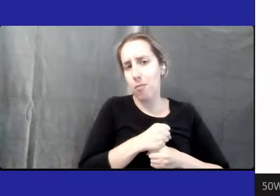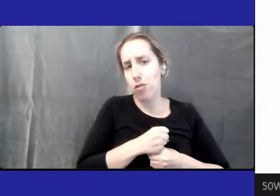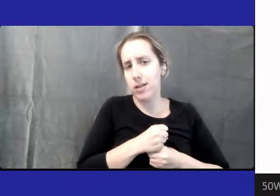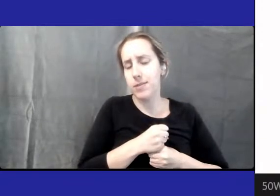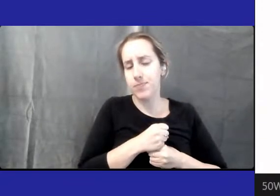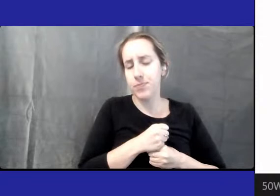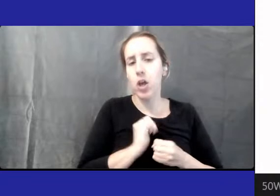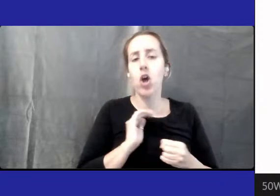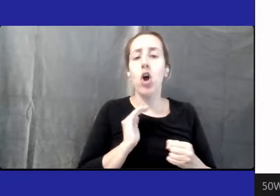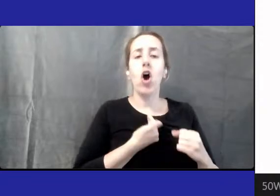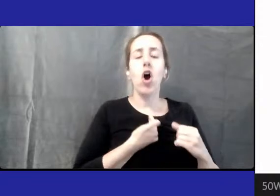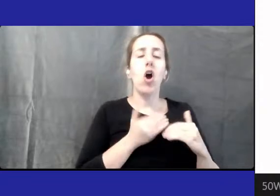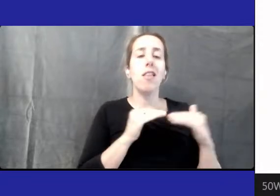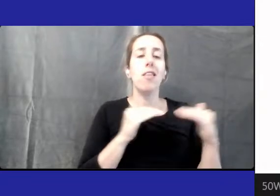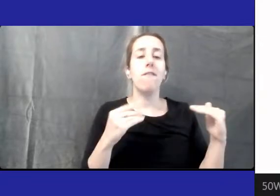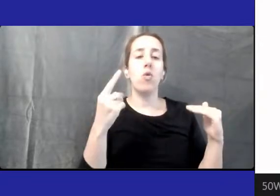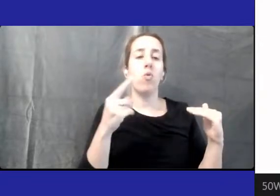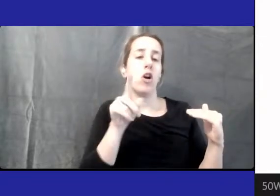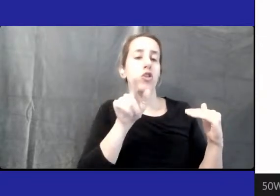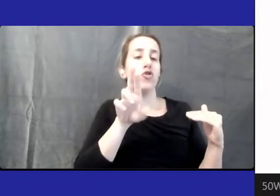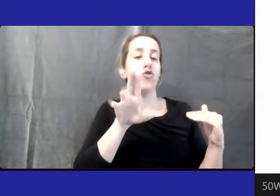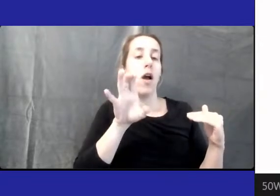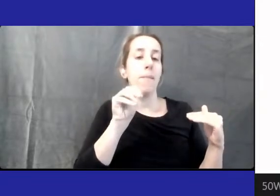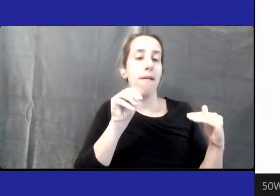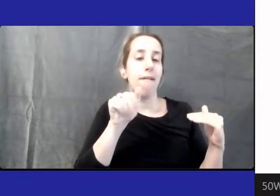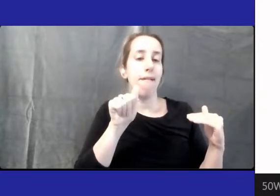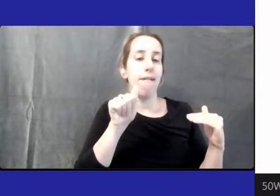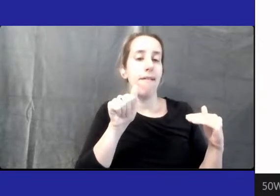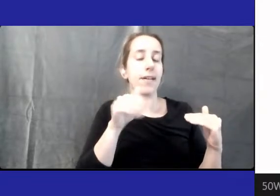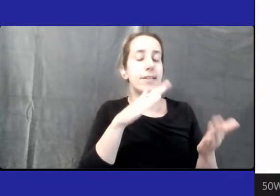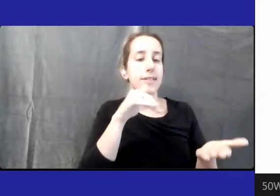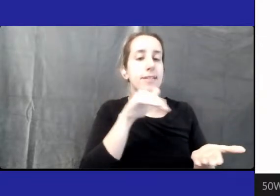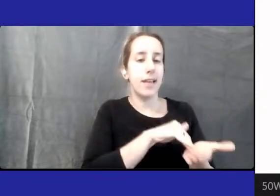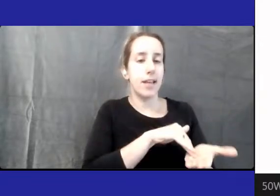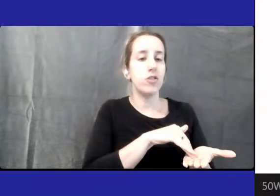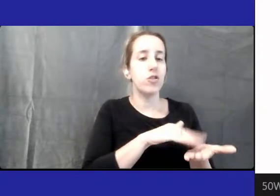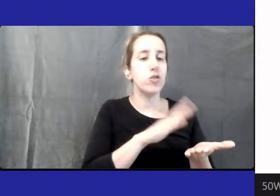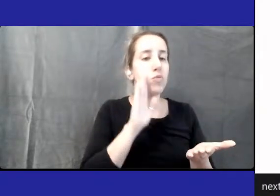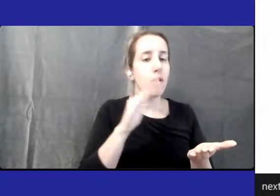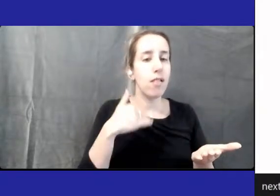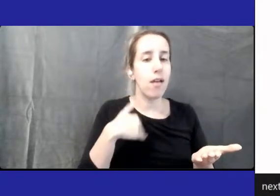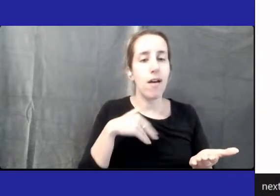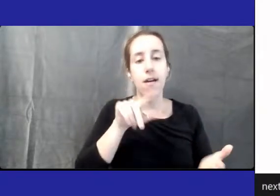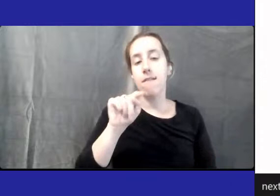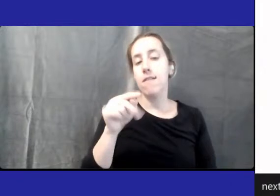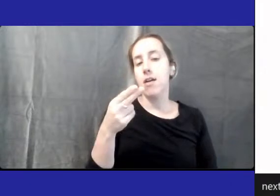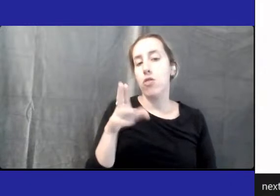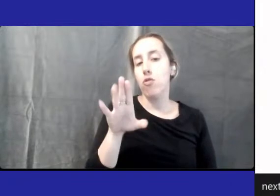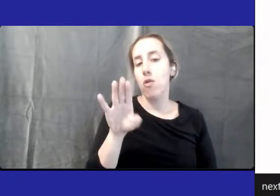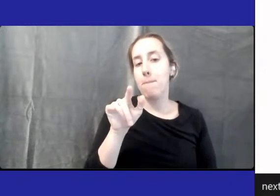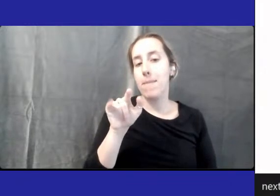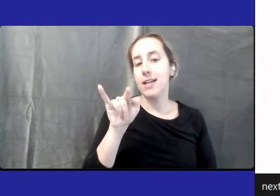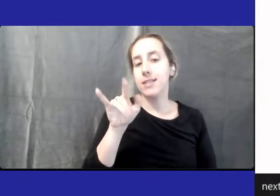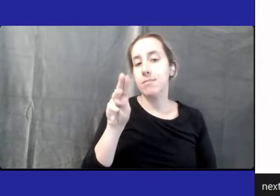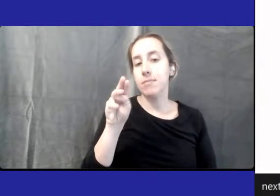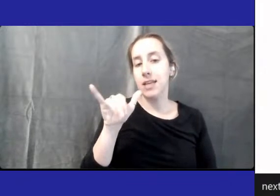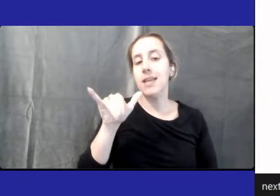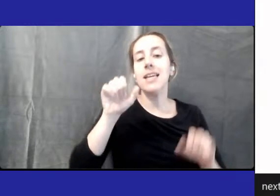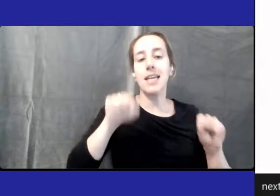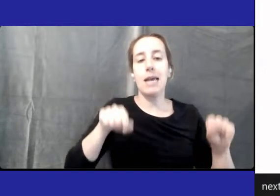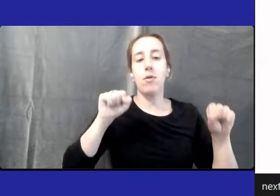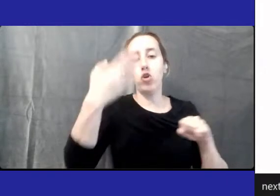1 trauma centers would be thrombectomy capable stroke centers, so they would be able to treat patients like the